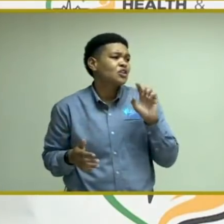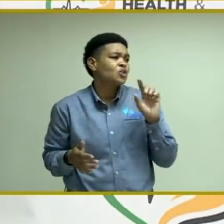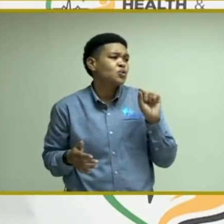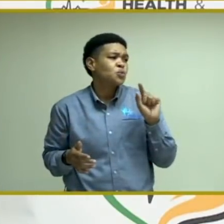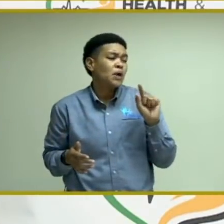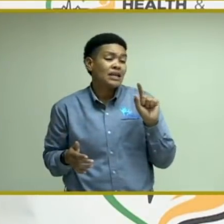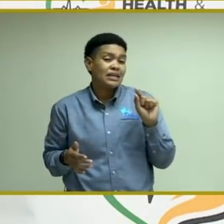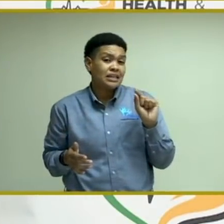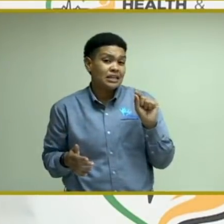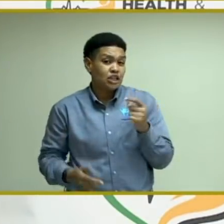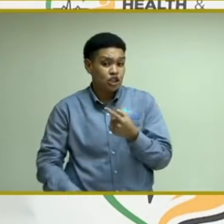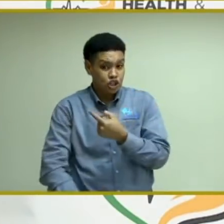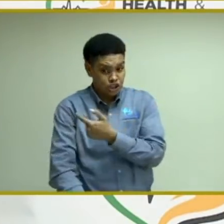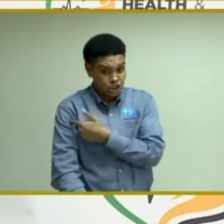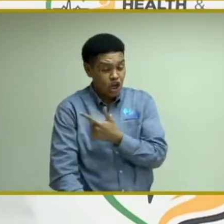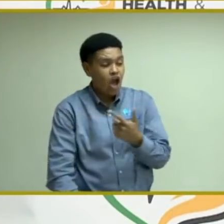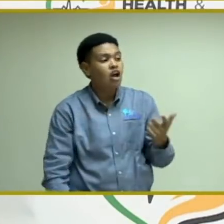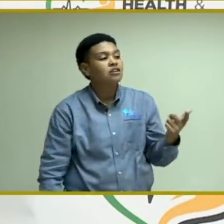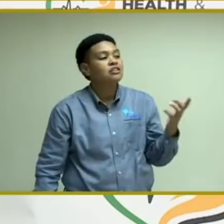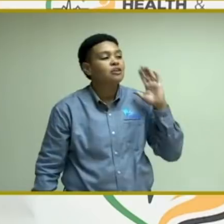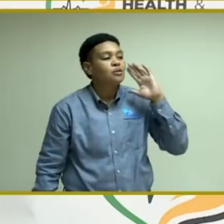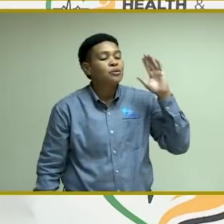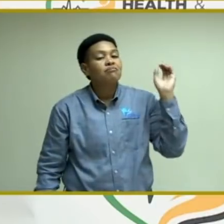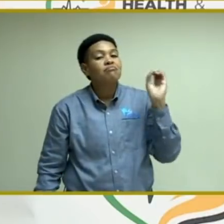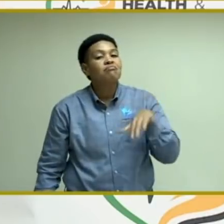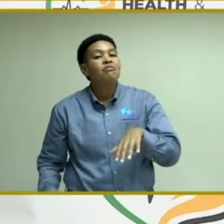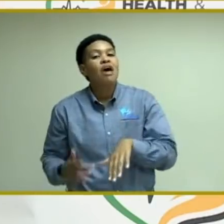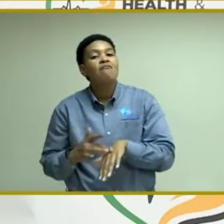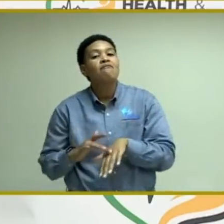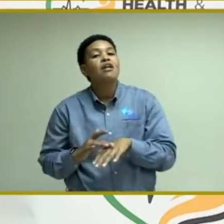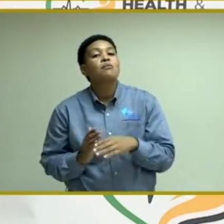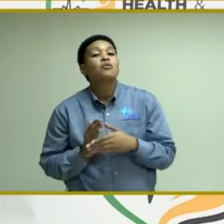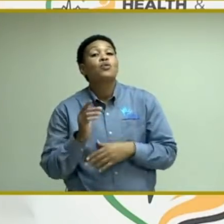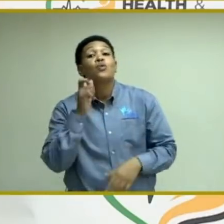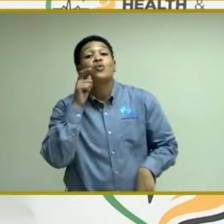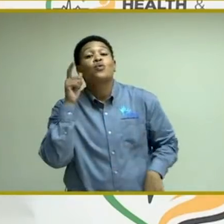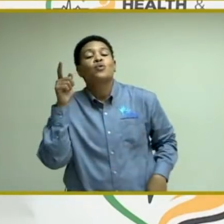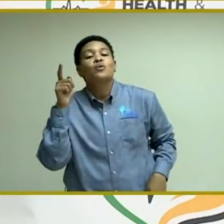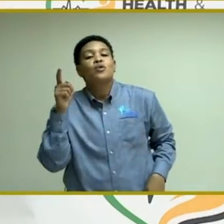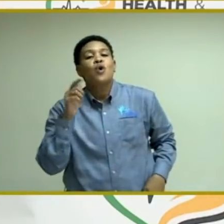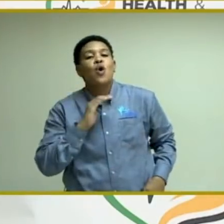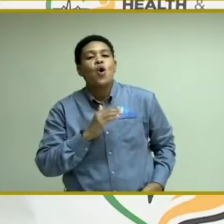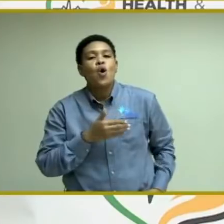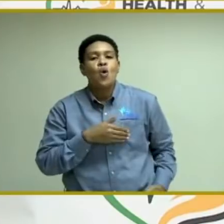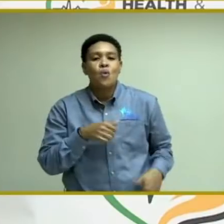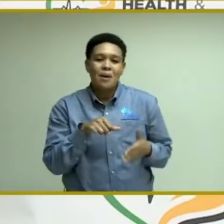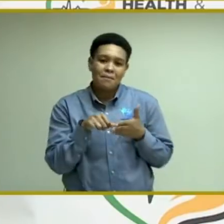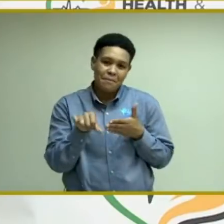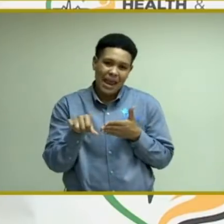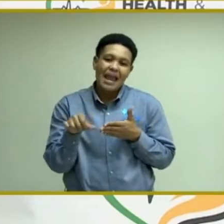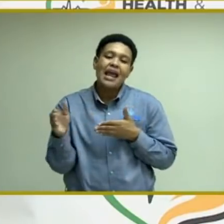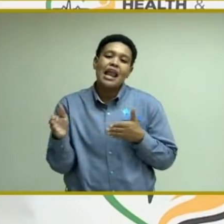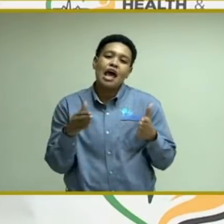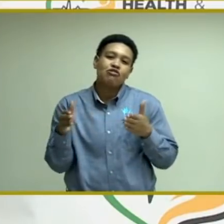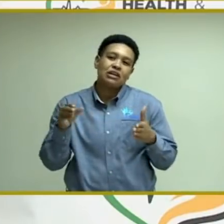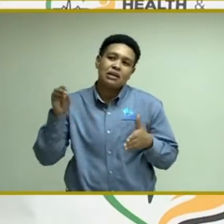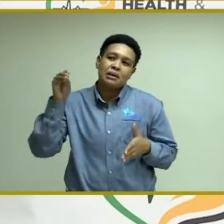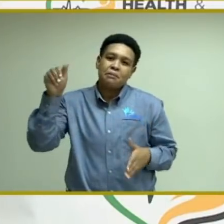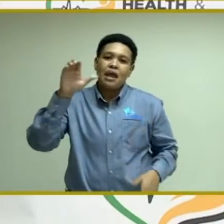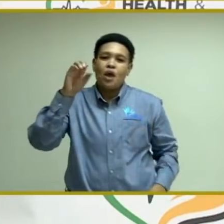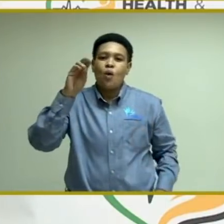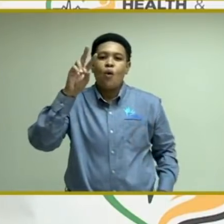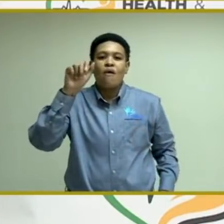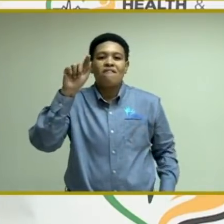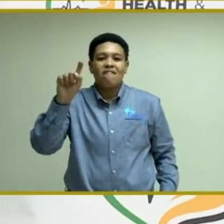100,620 doses, will be made available through our paid arrangement through